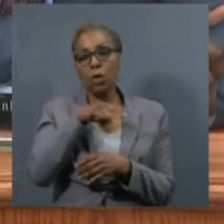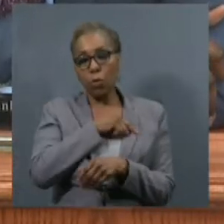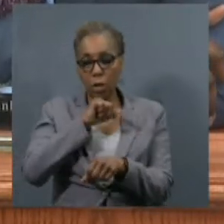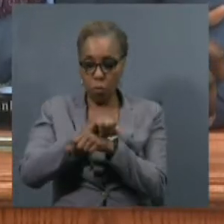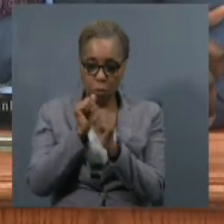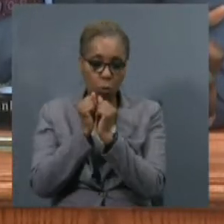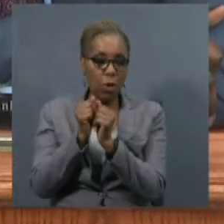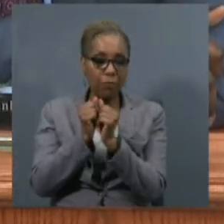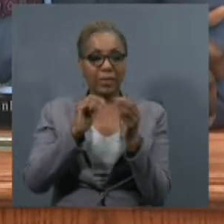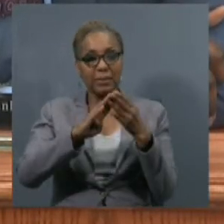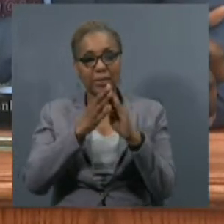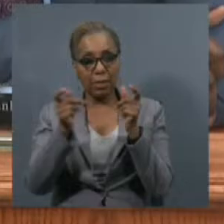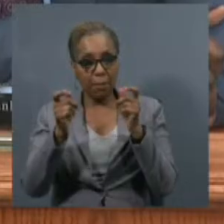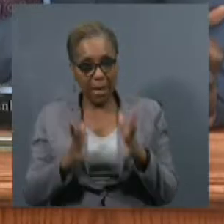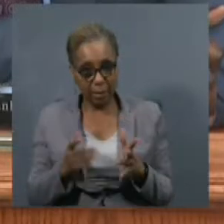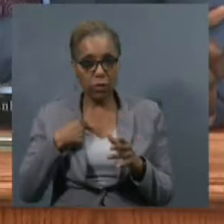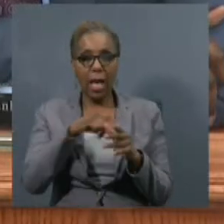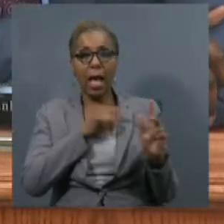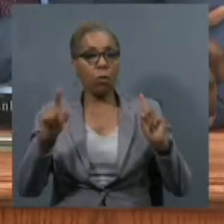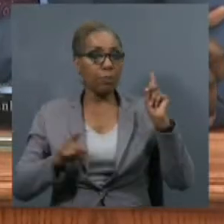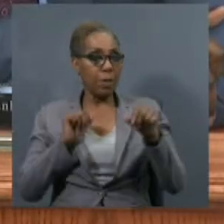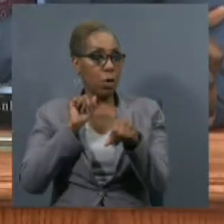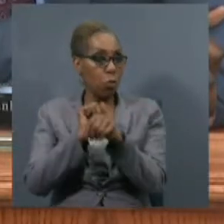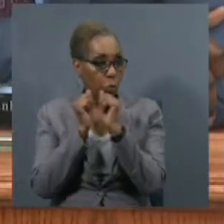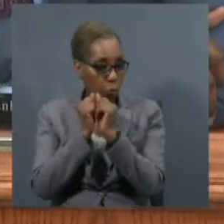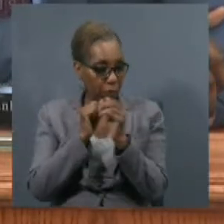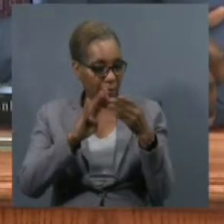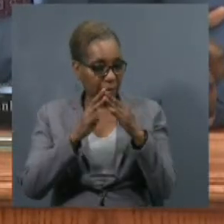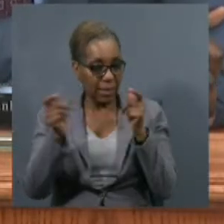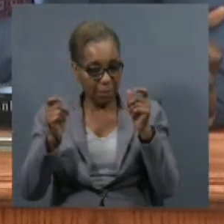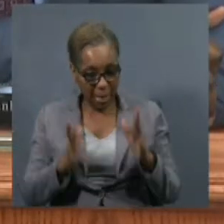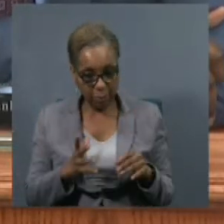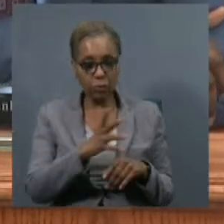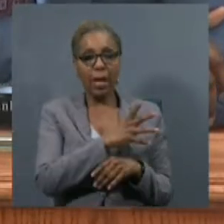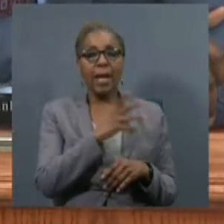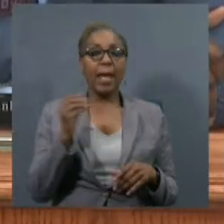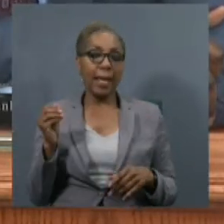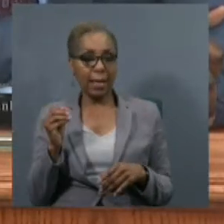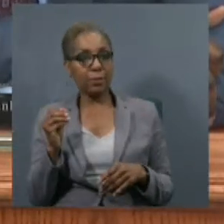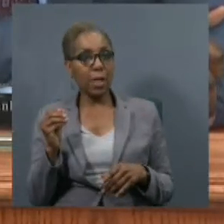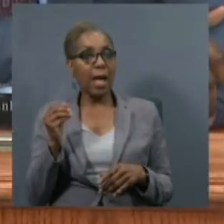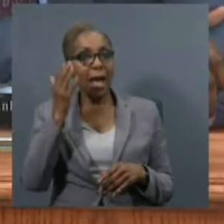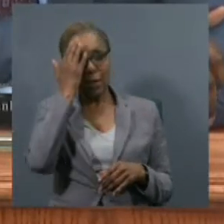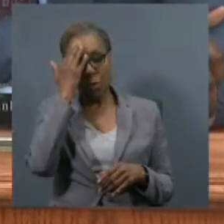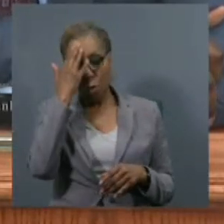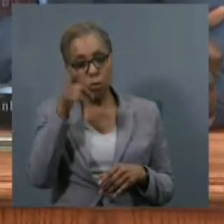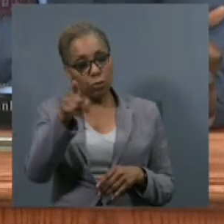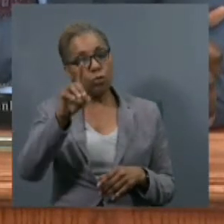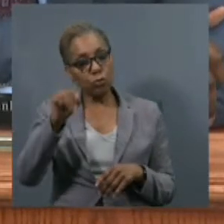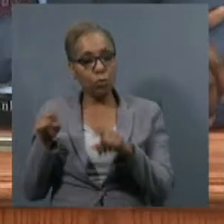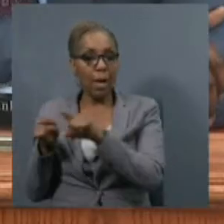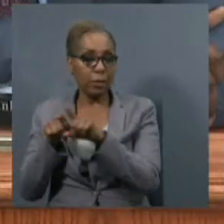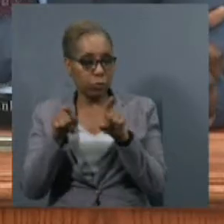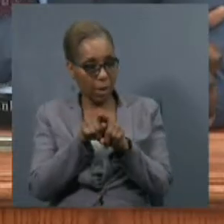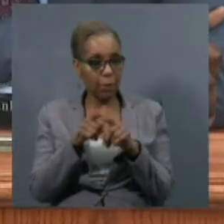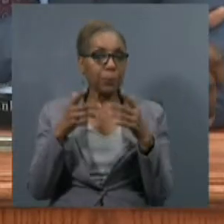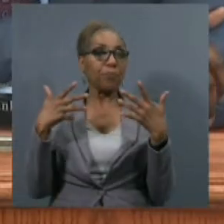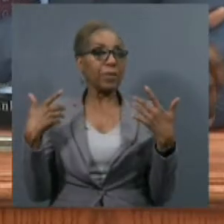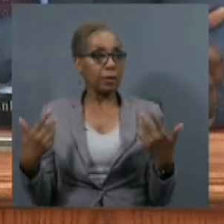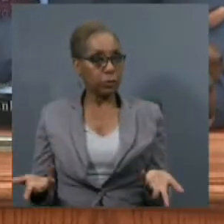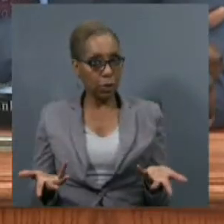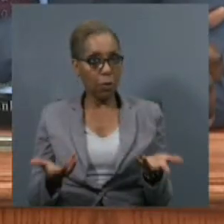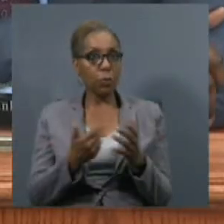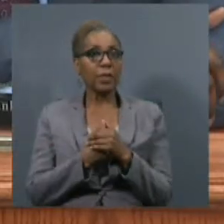work with the city manager, our citizens work with the city manager, and I know you do as well. And